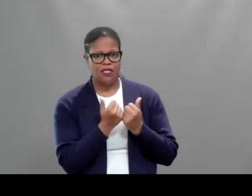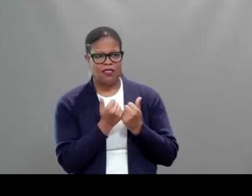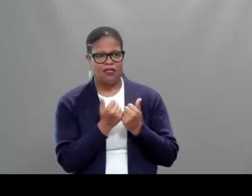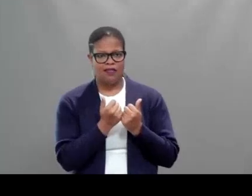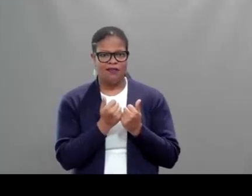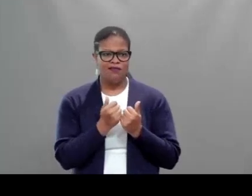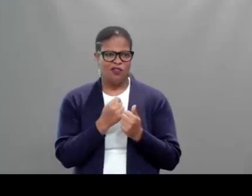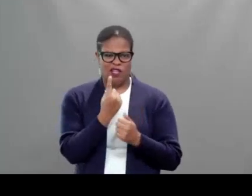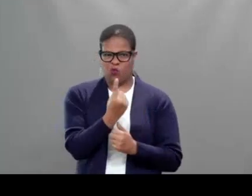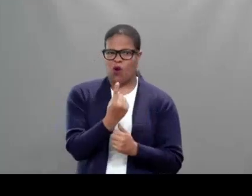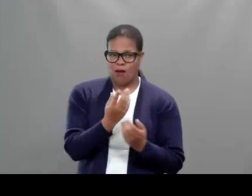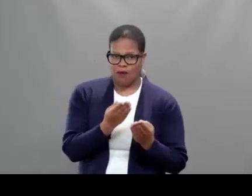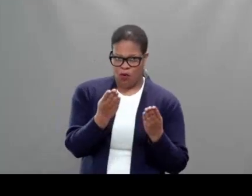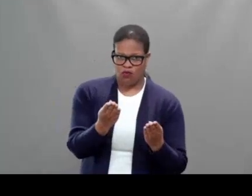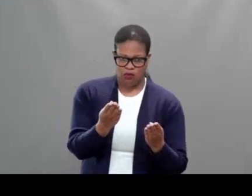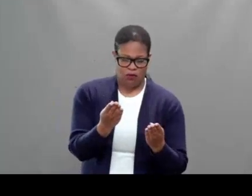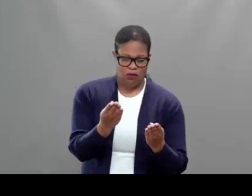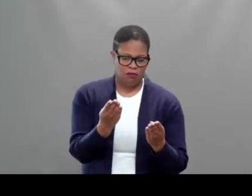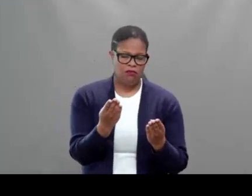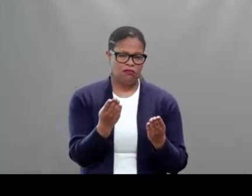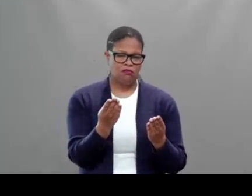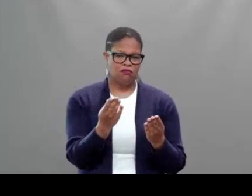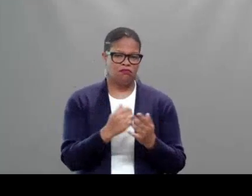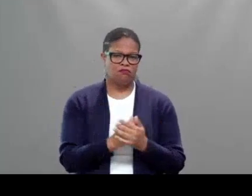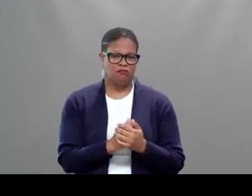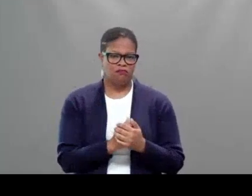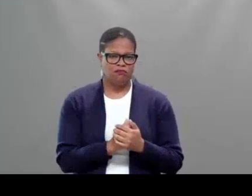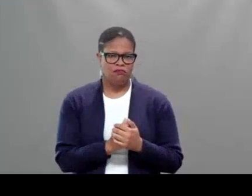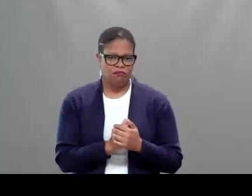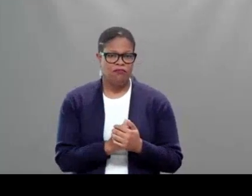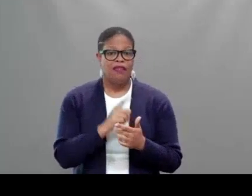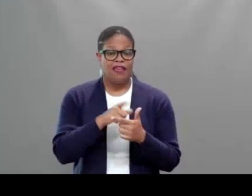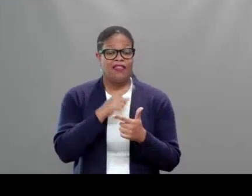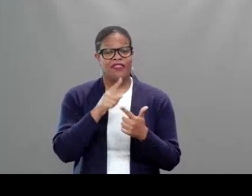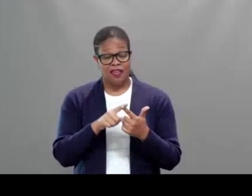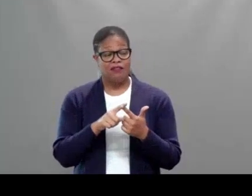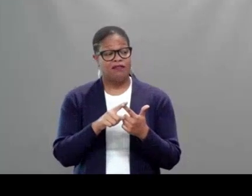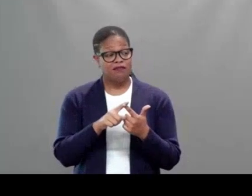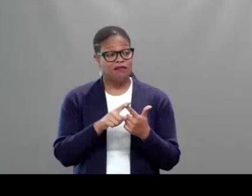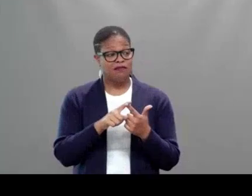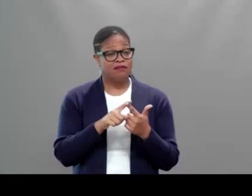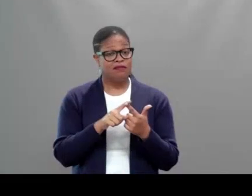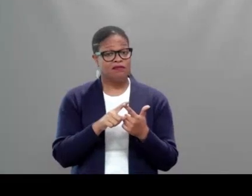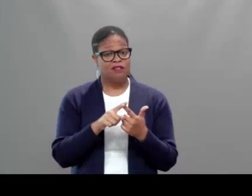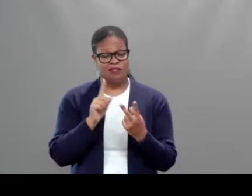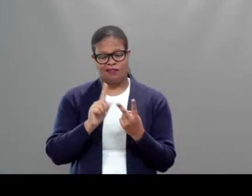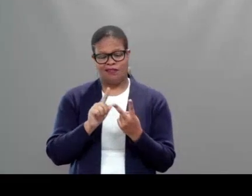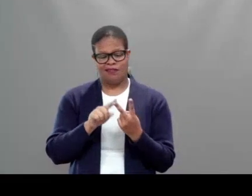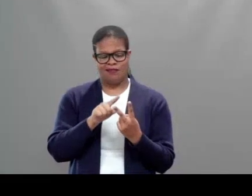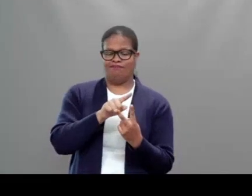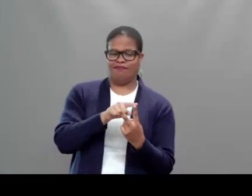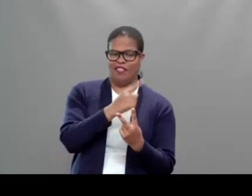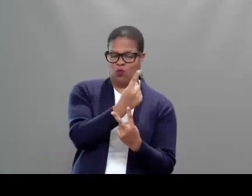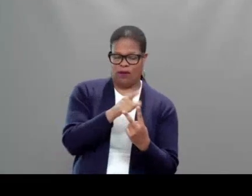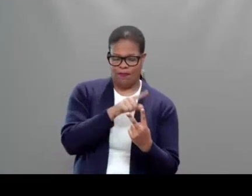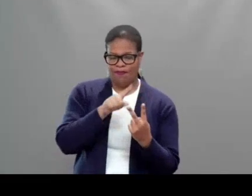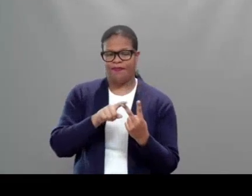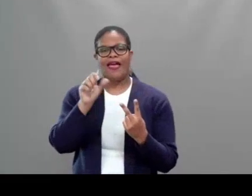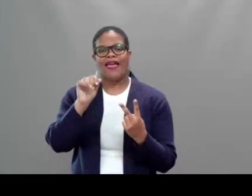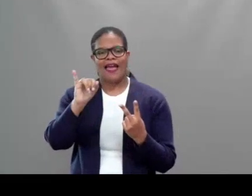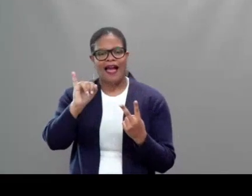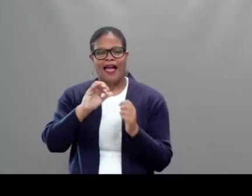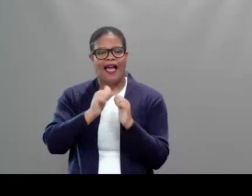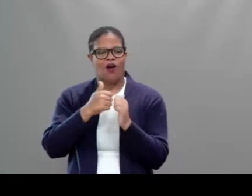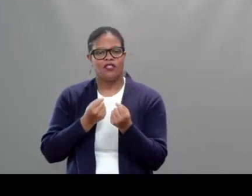the one proposal, if that would get it. And then the other one is how AI can